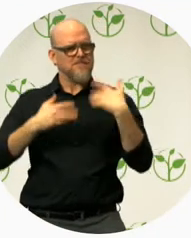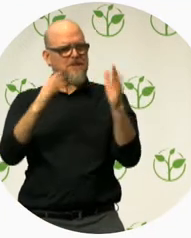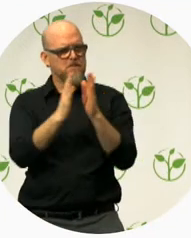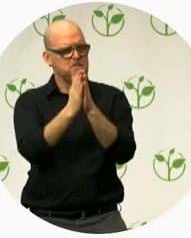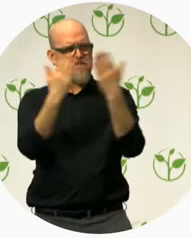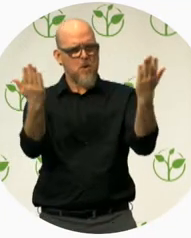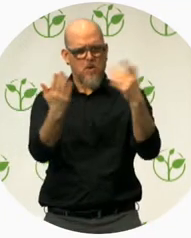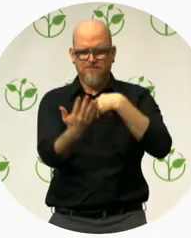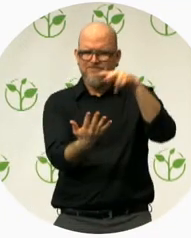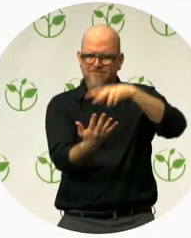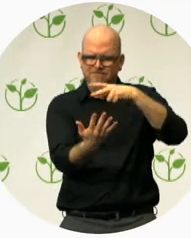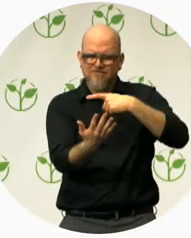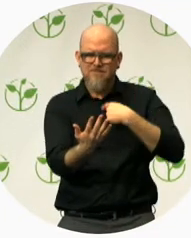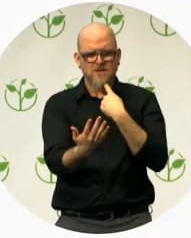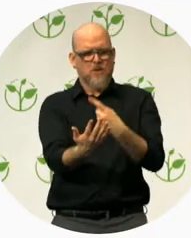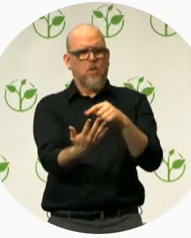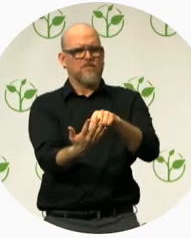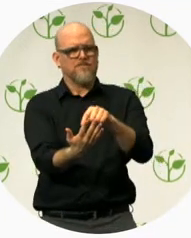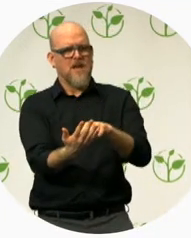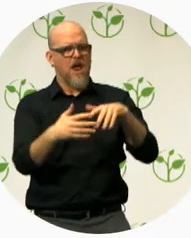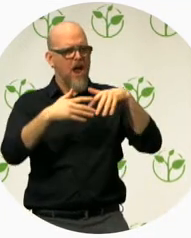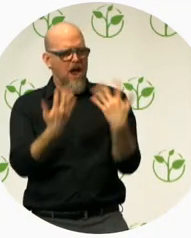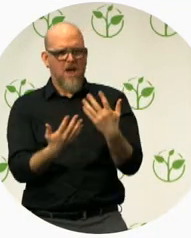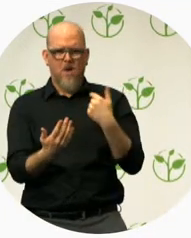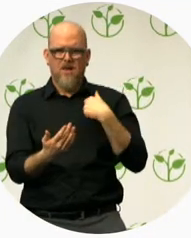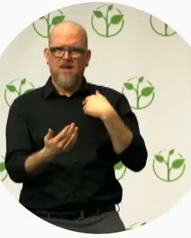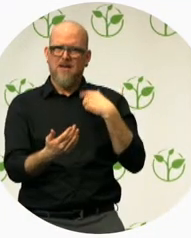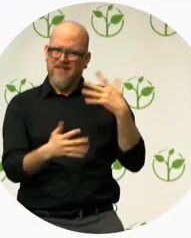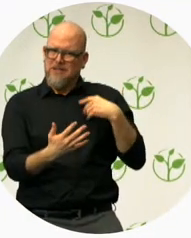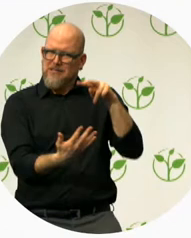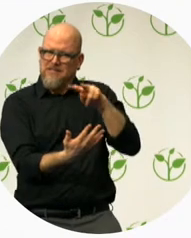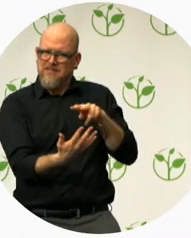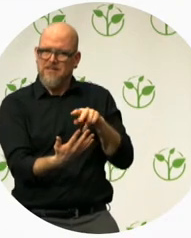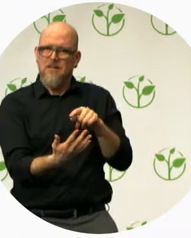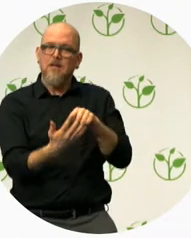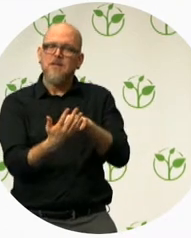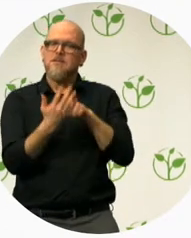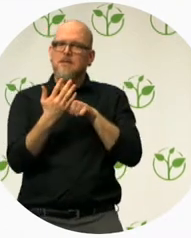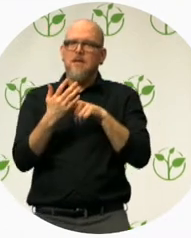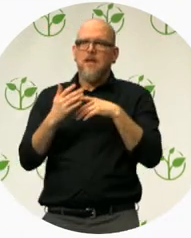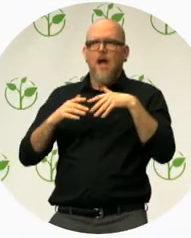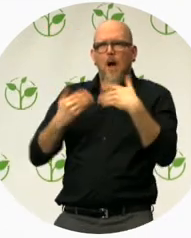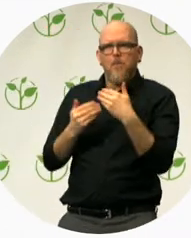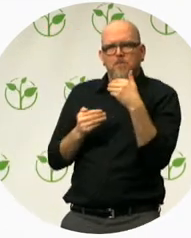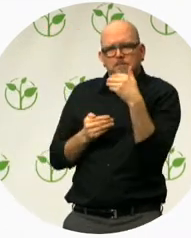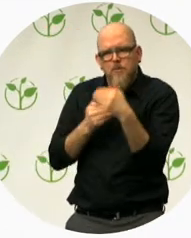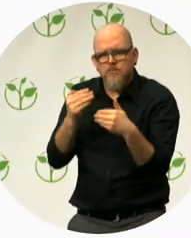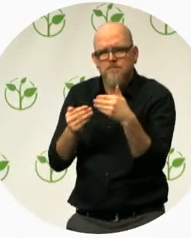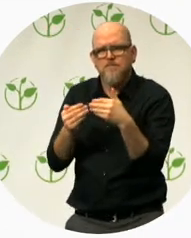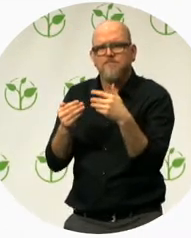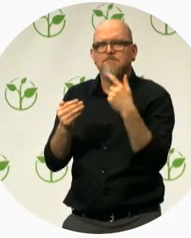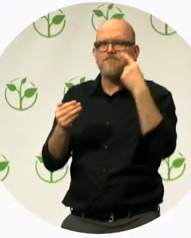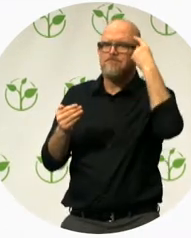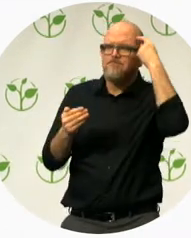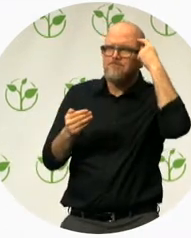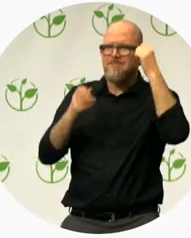was explaining. So it shows how you you can